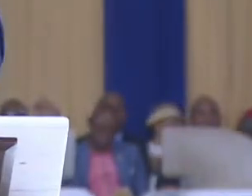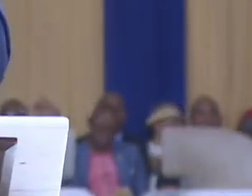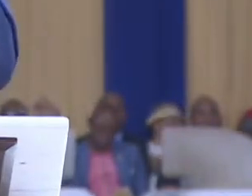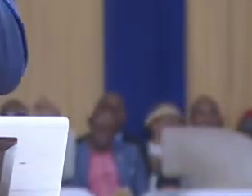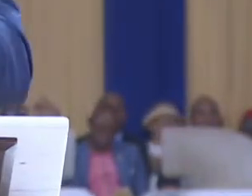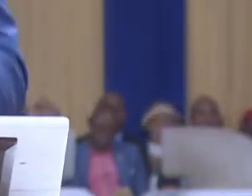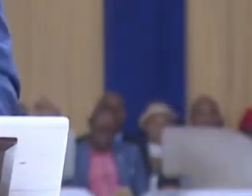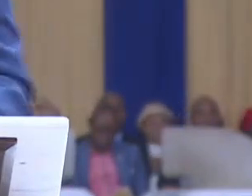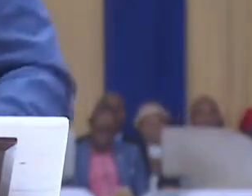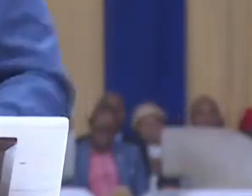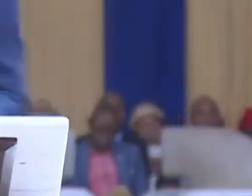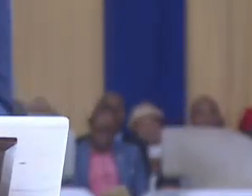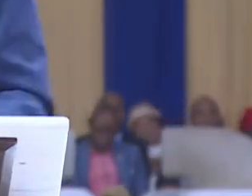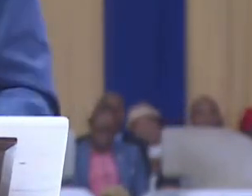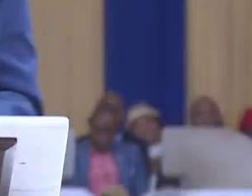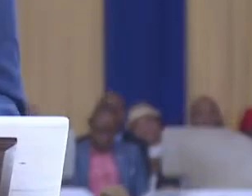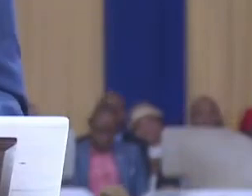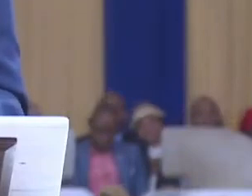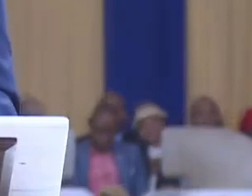The day finally came